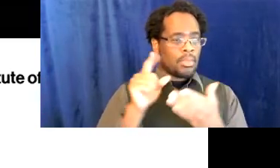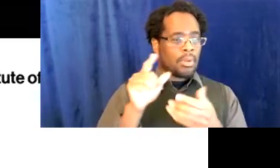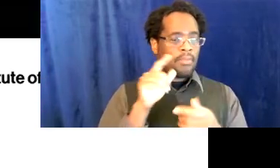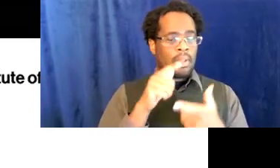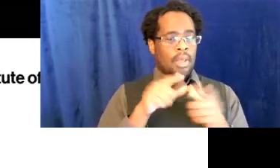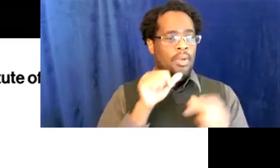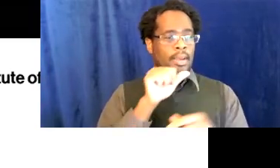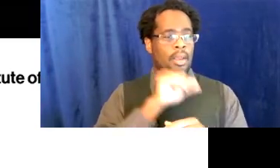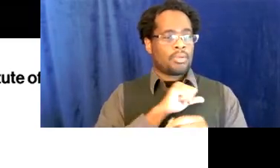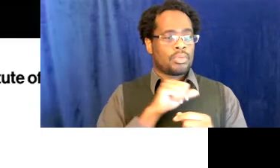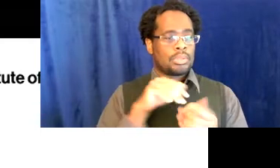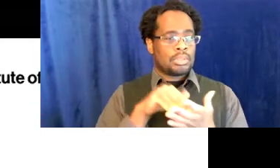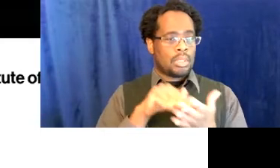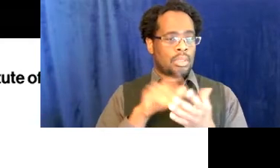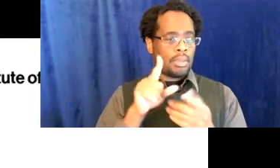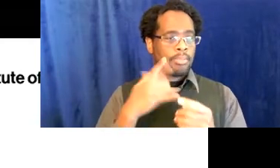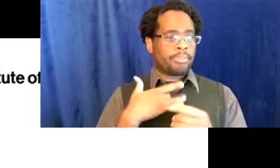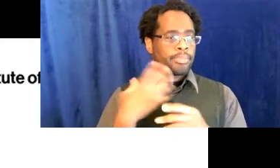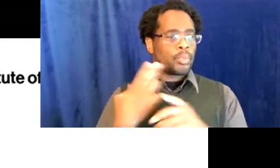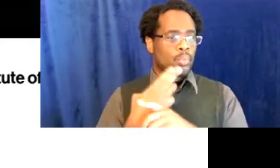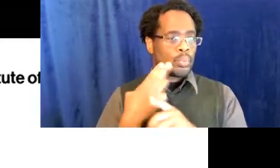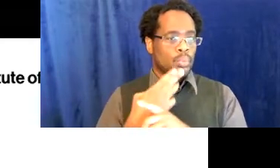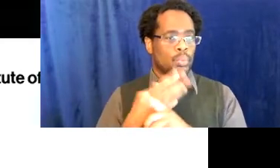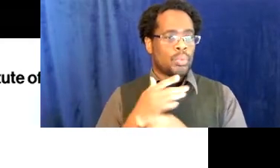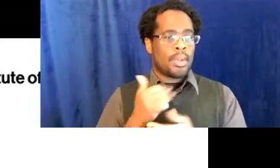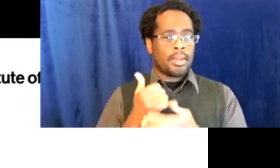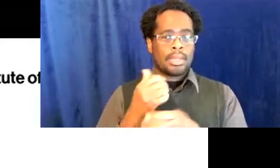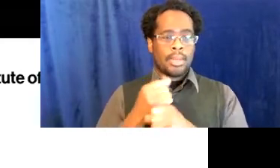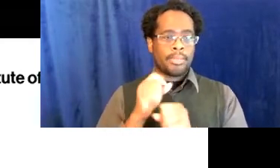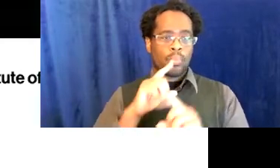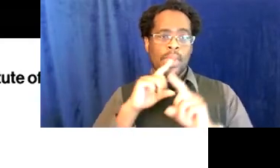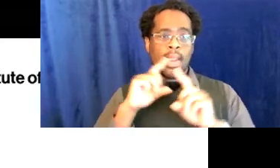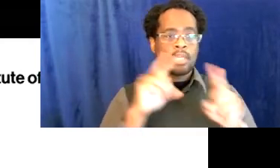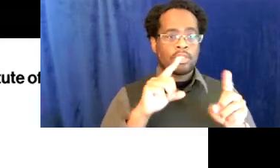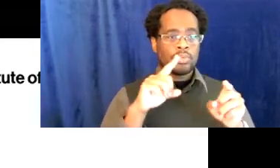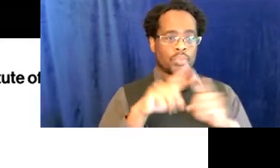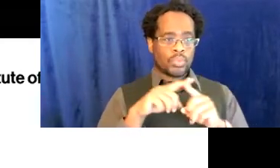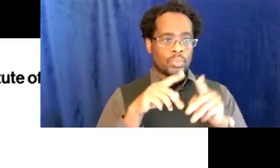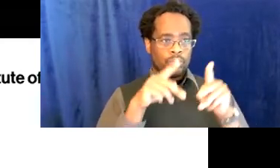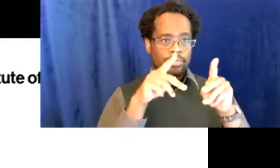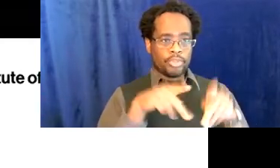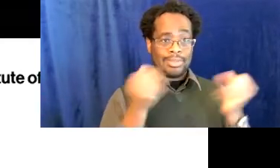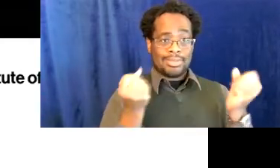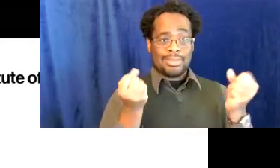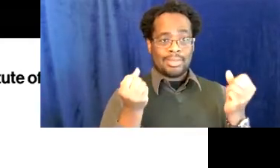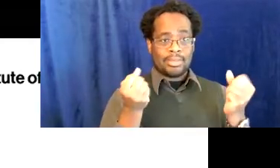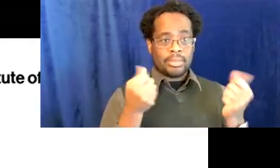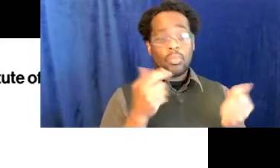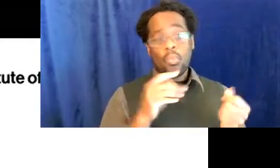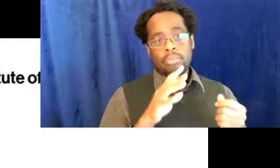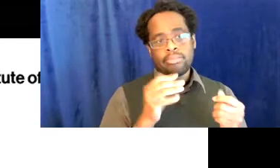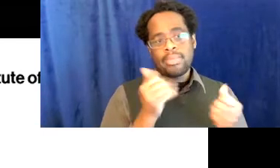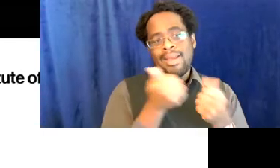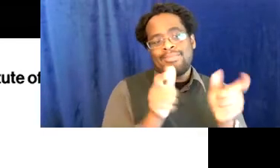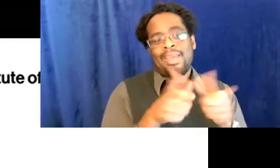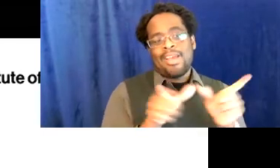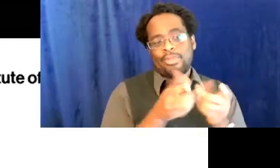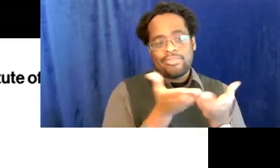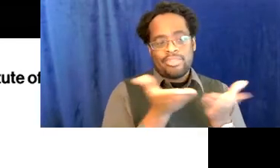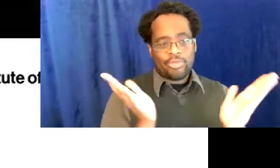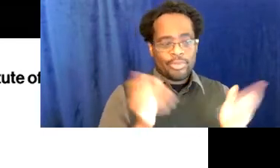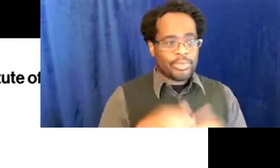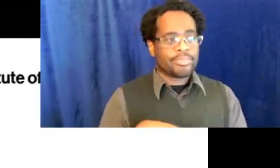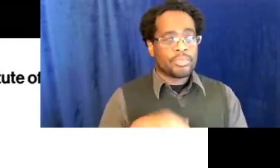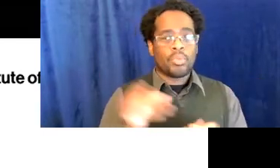we'll use questions from language attitudes study that people standardly use to ask